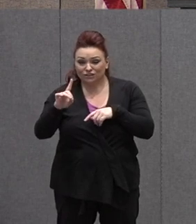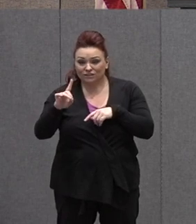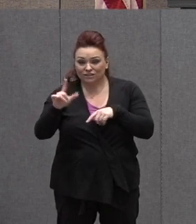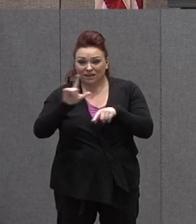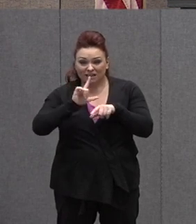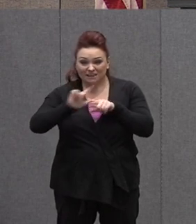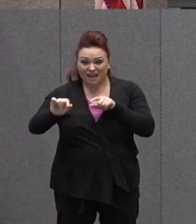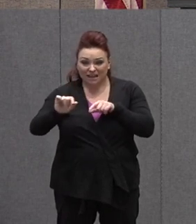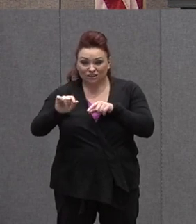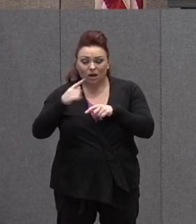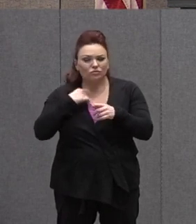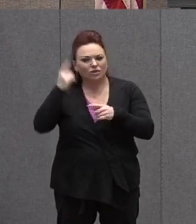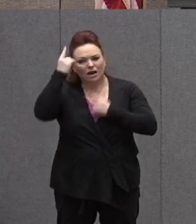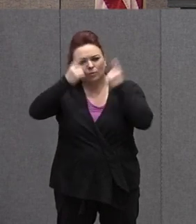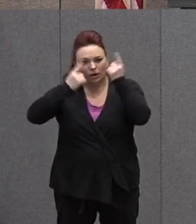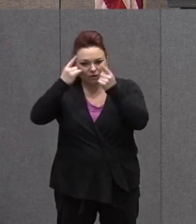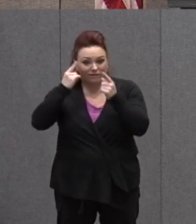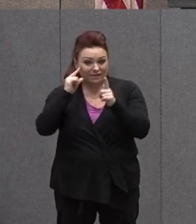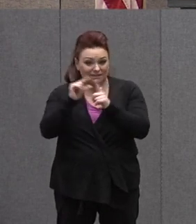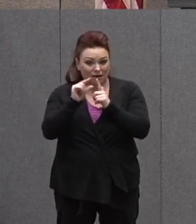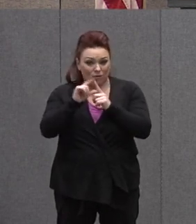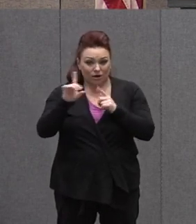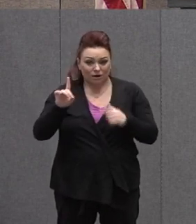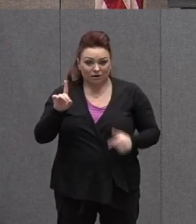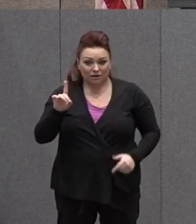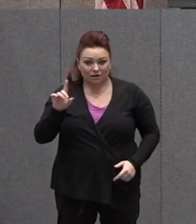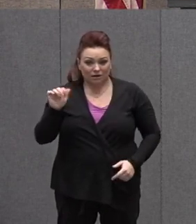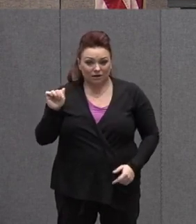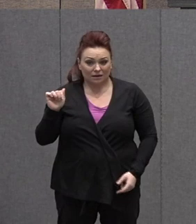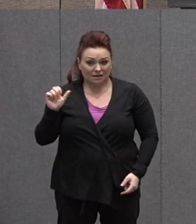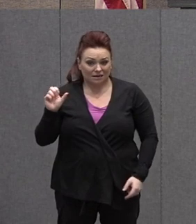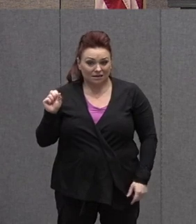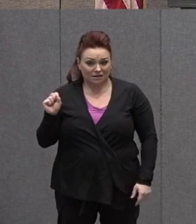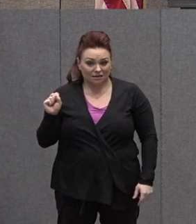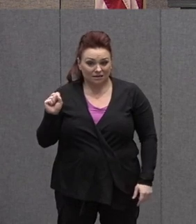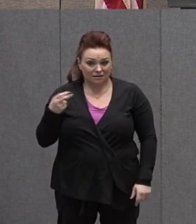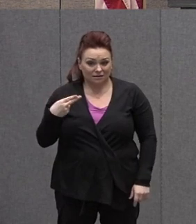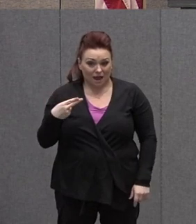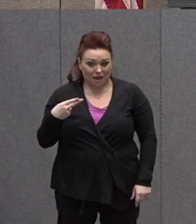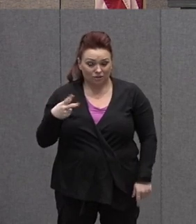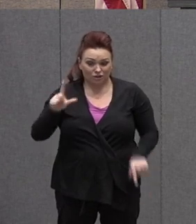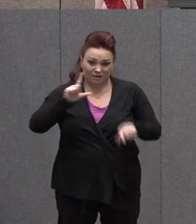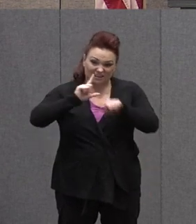word dash. There's a D. Let's try.